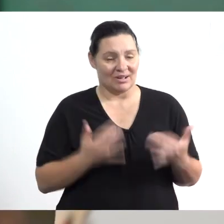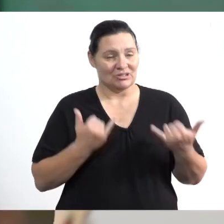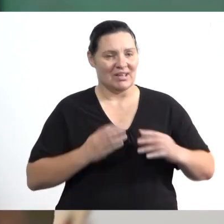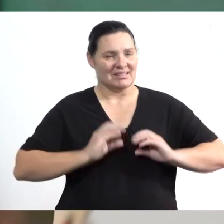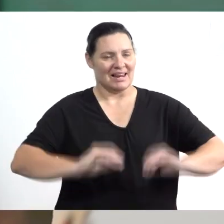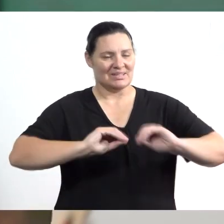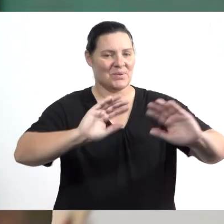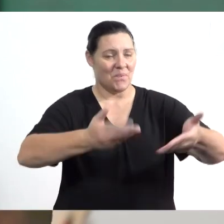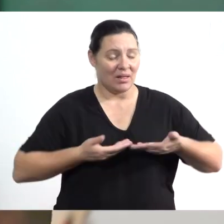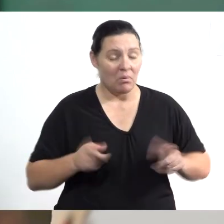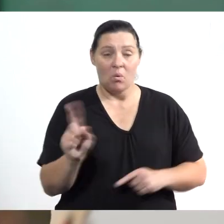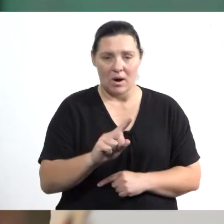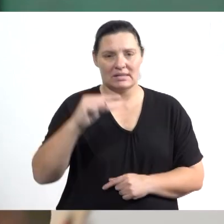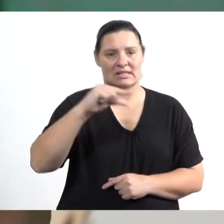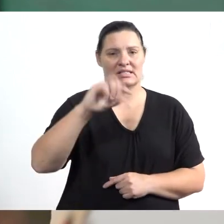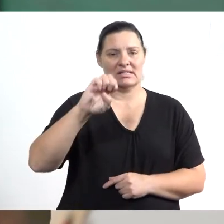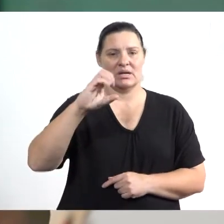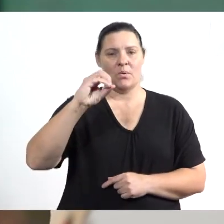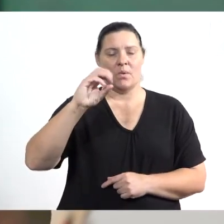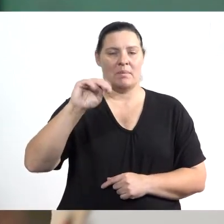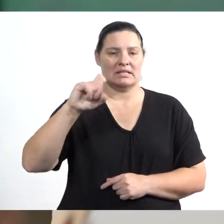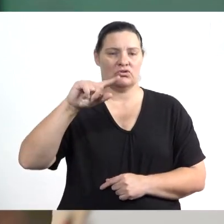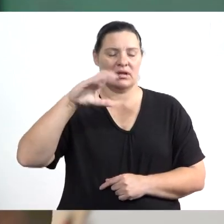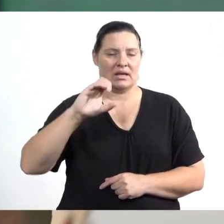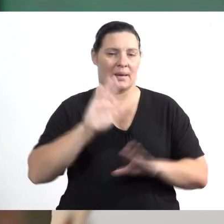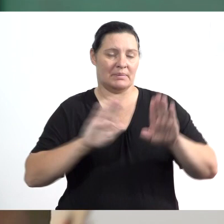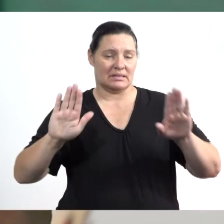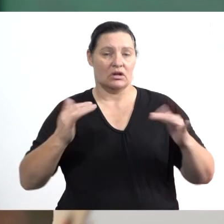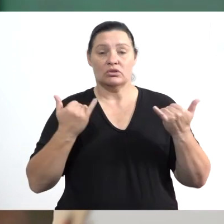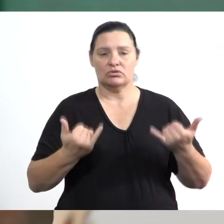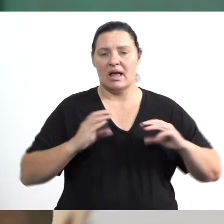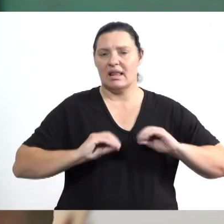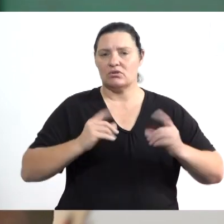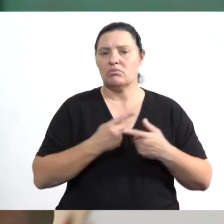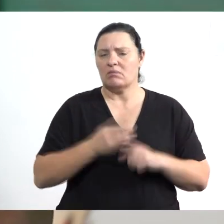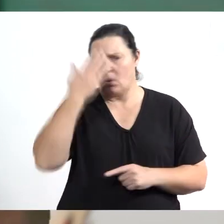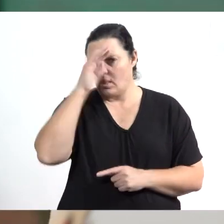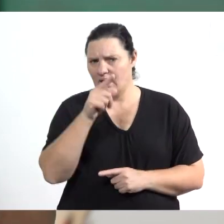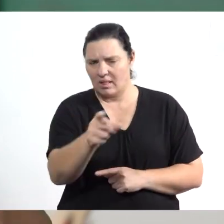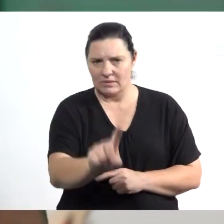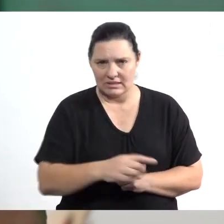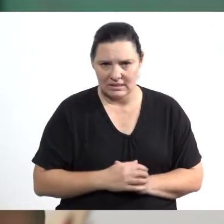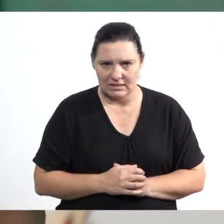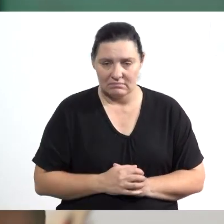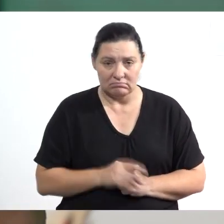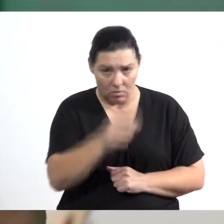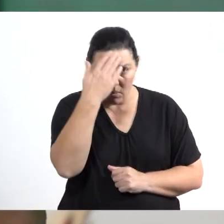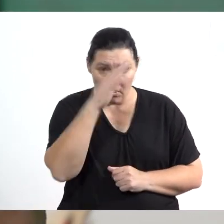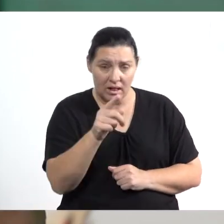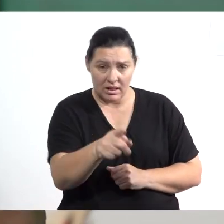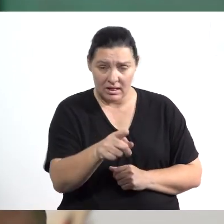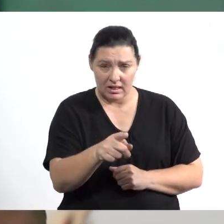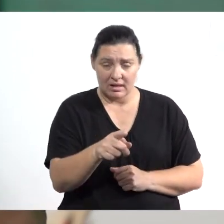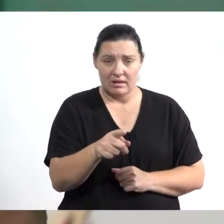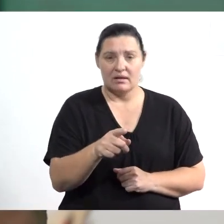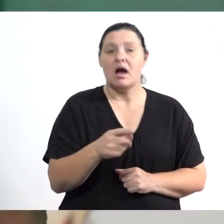Welcome learners to today's lesson of geometric patterns. So for today's lesson, let's start with a did you know?